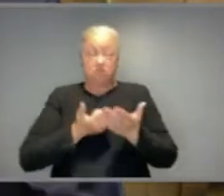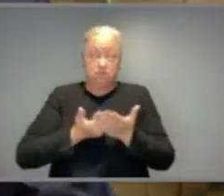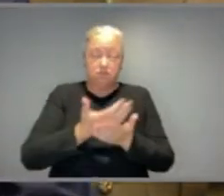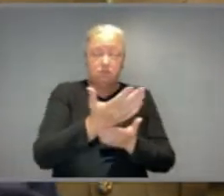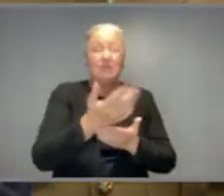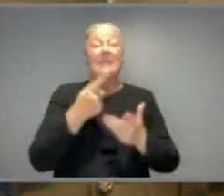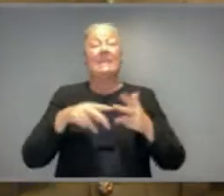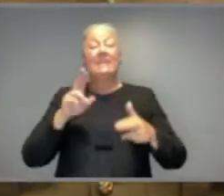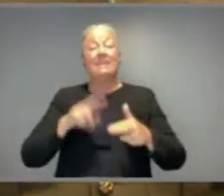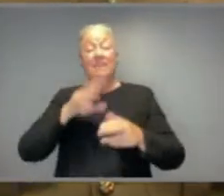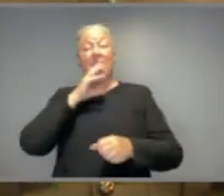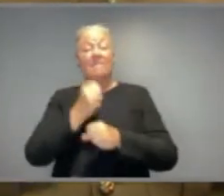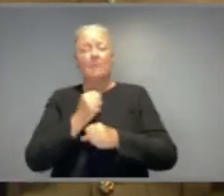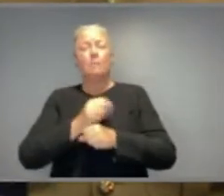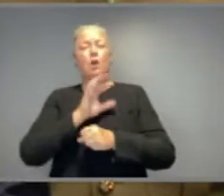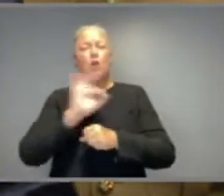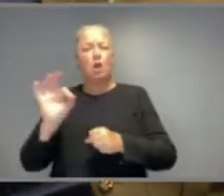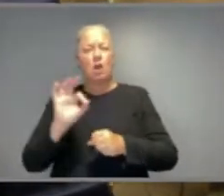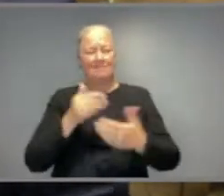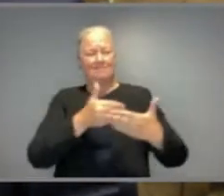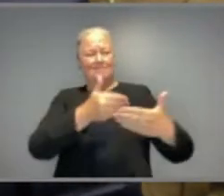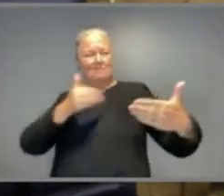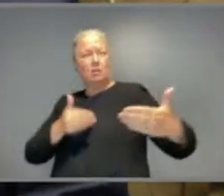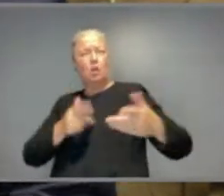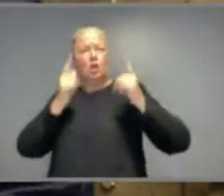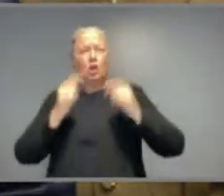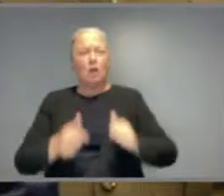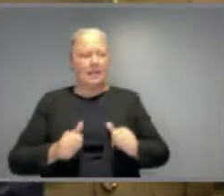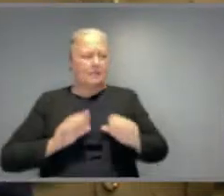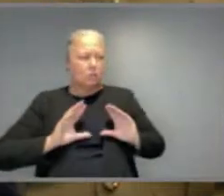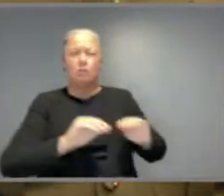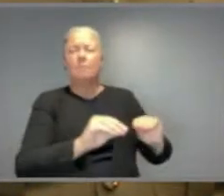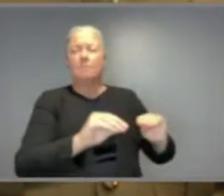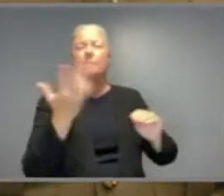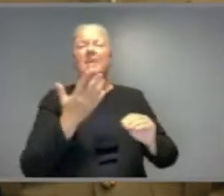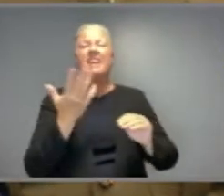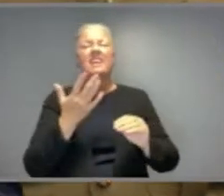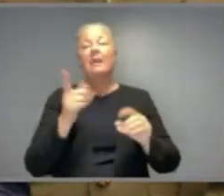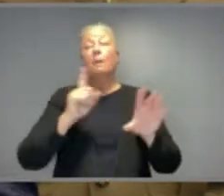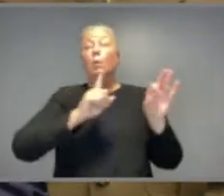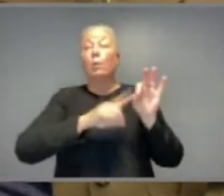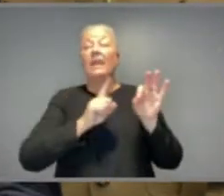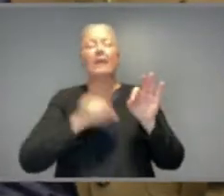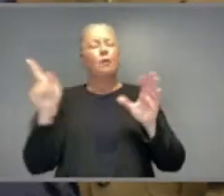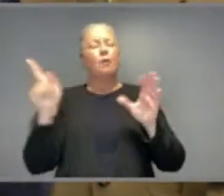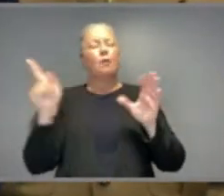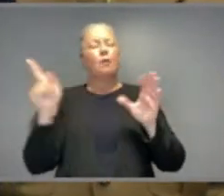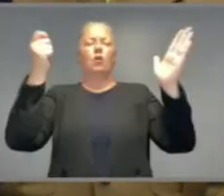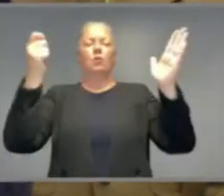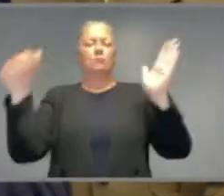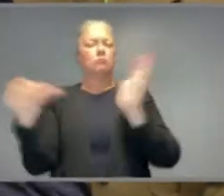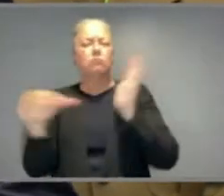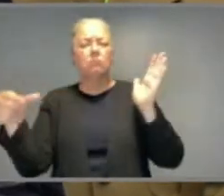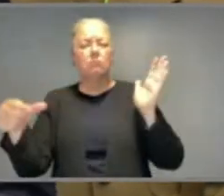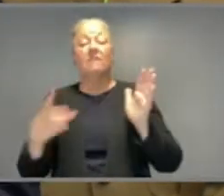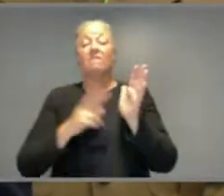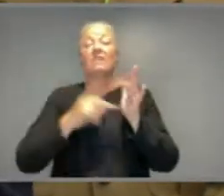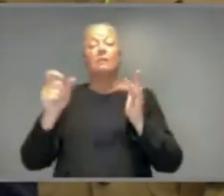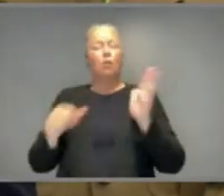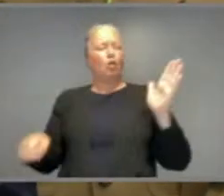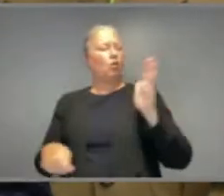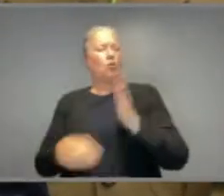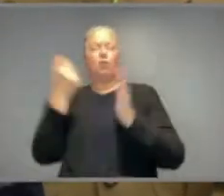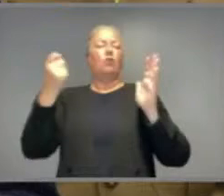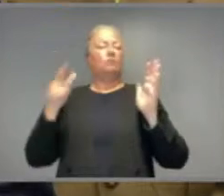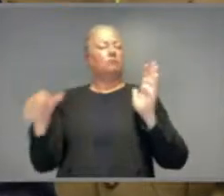virus. And that's the short, sharp lockdowns that we're now seeing in Queensland, that we've seen in Victoria, and that we've seen